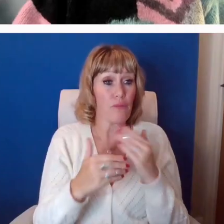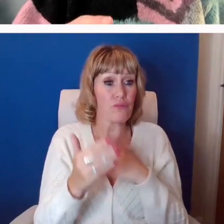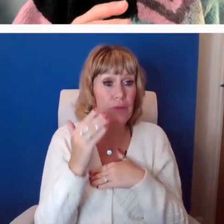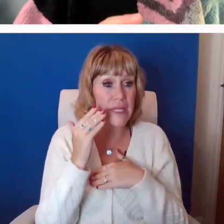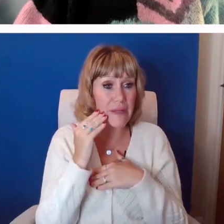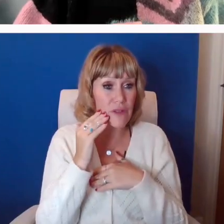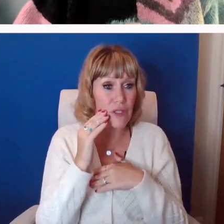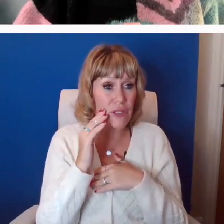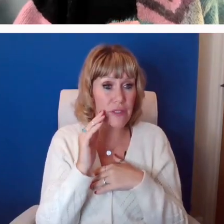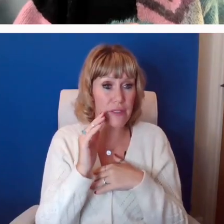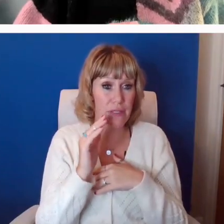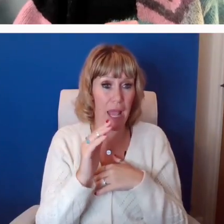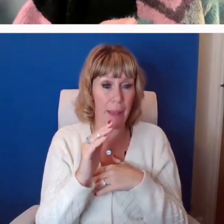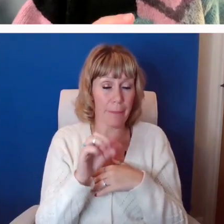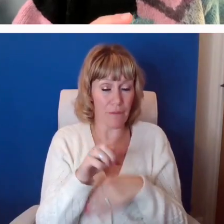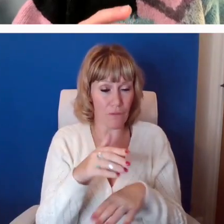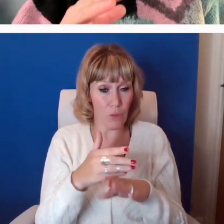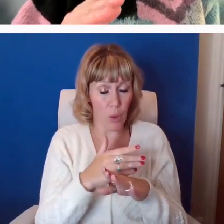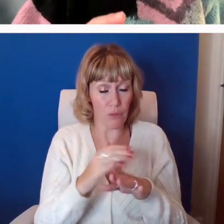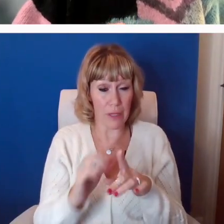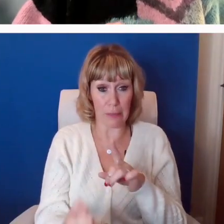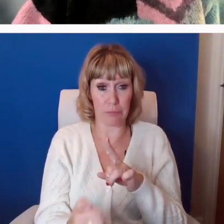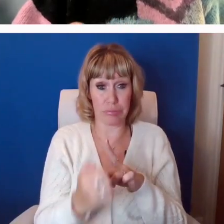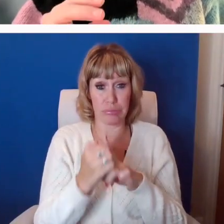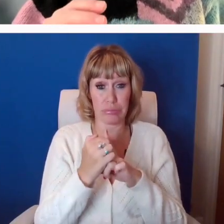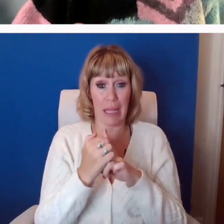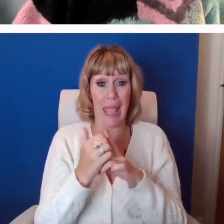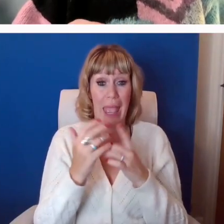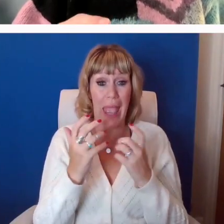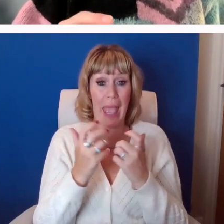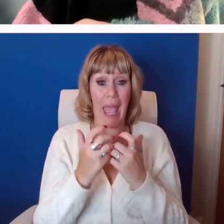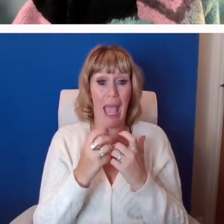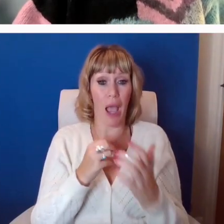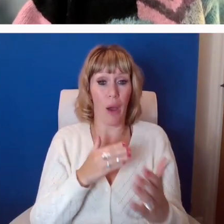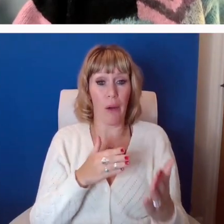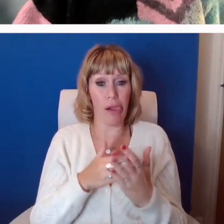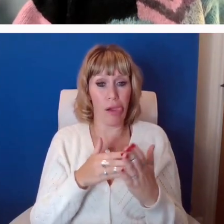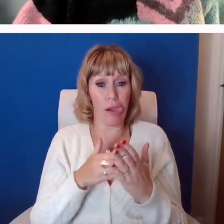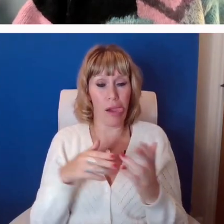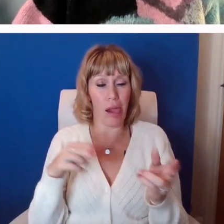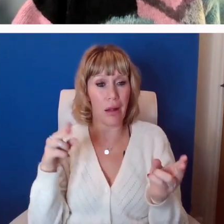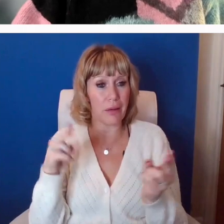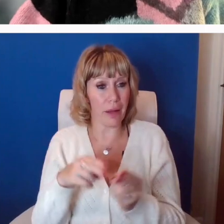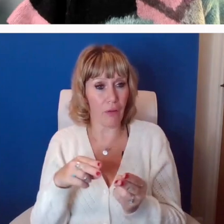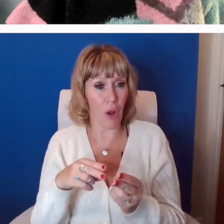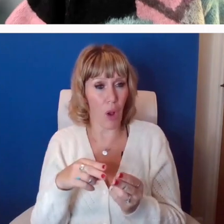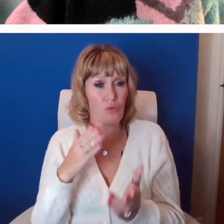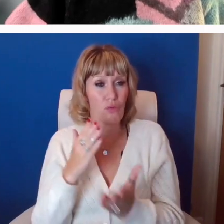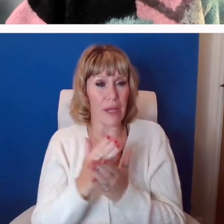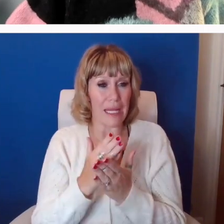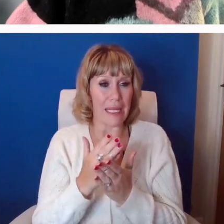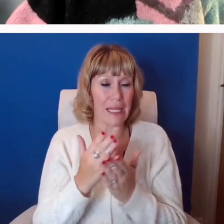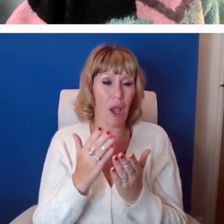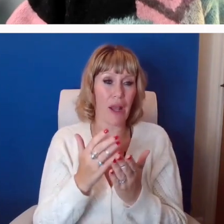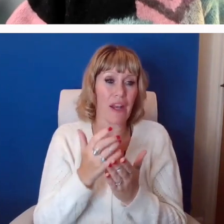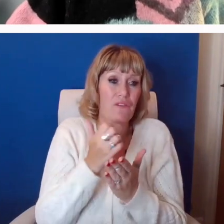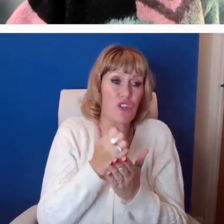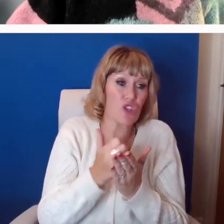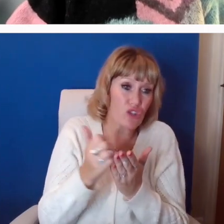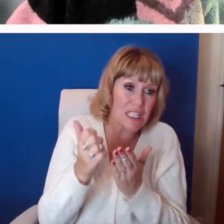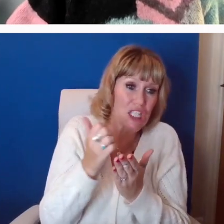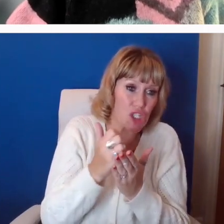narrow the range was. Everything was very, very traditional. So to see